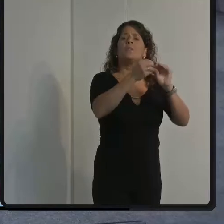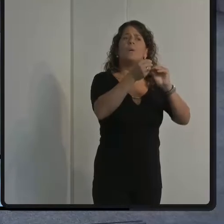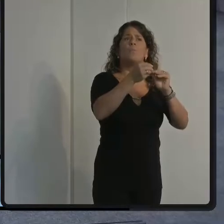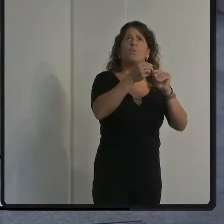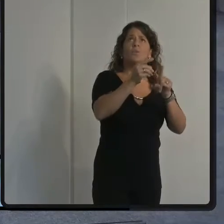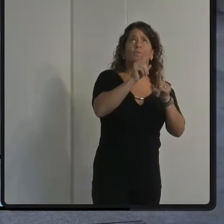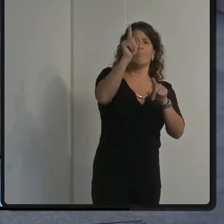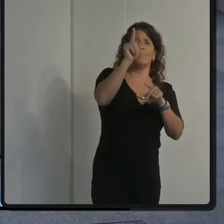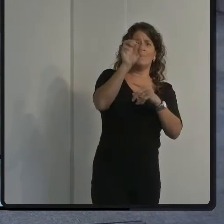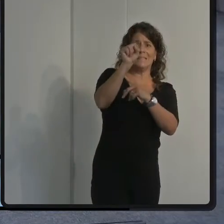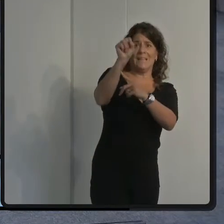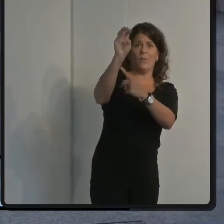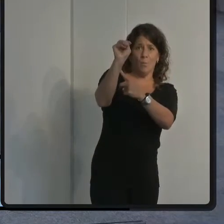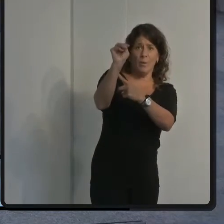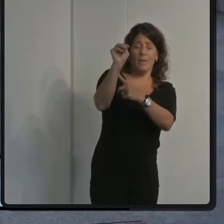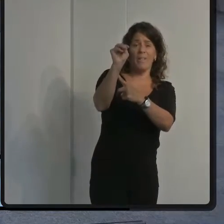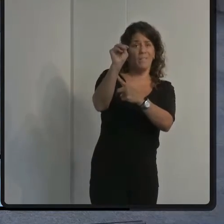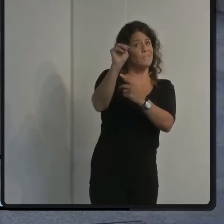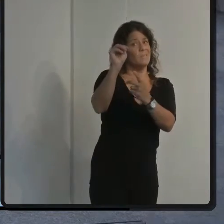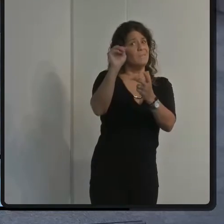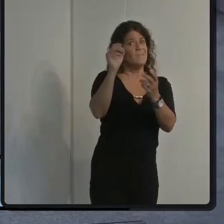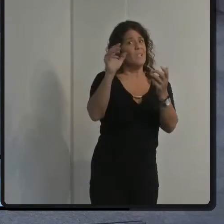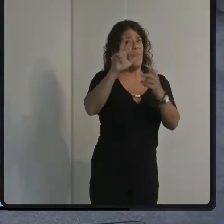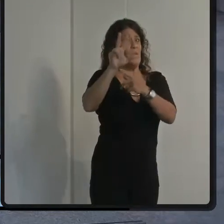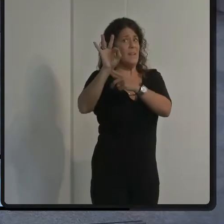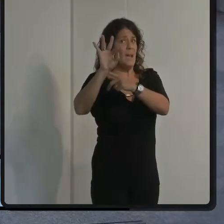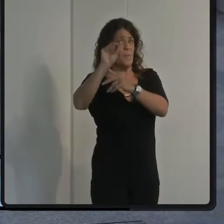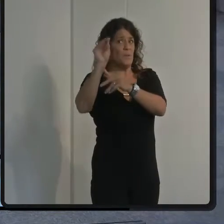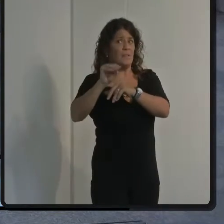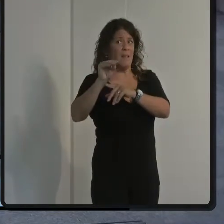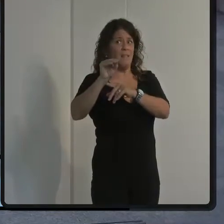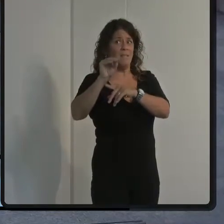pretty dramatic, the drop there, 39%.